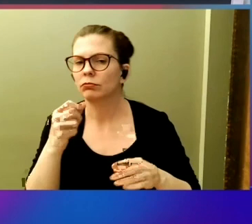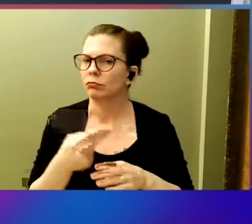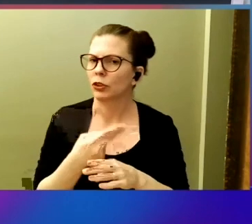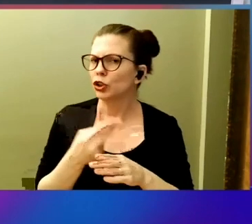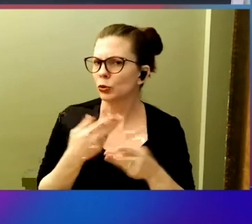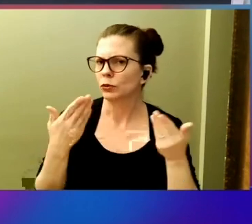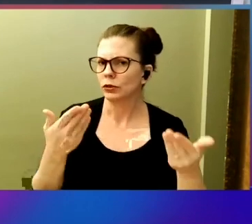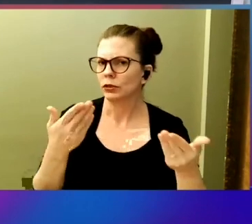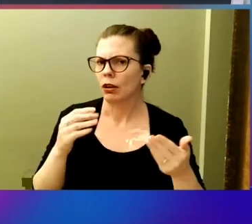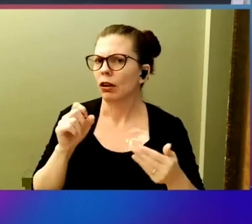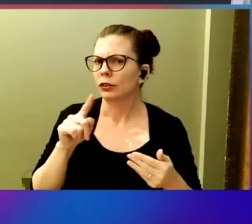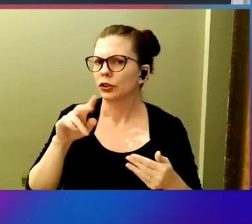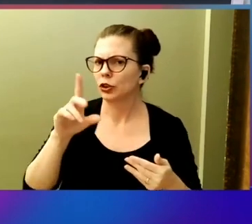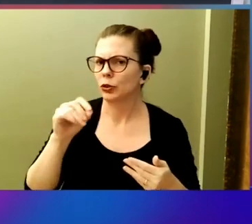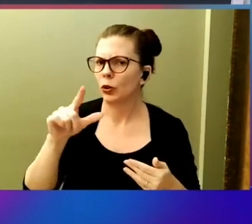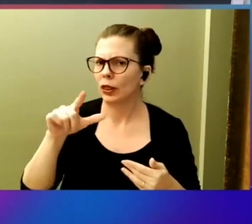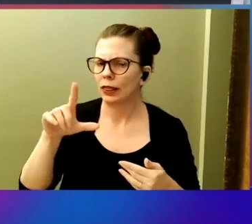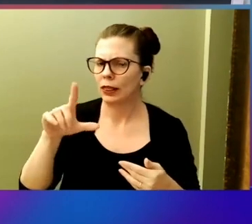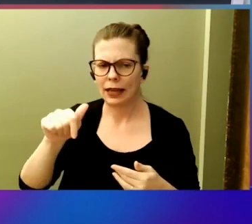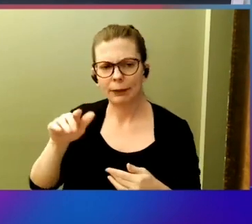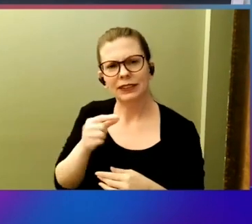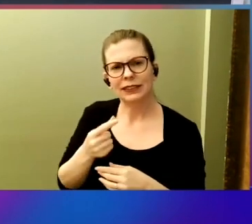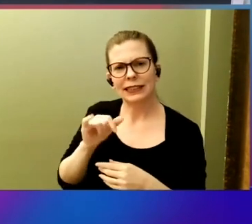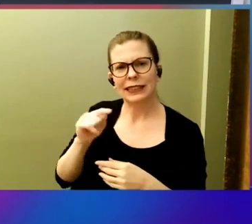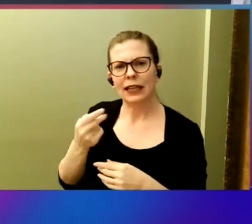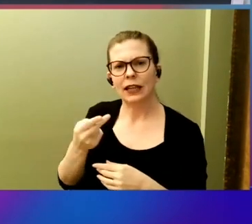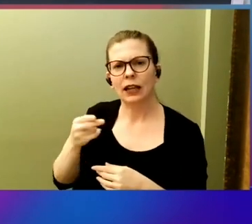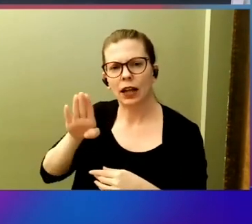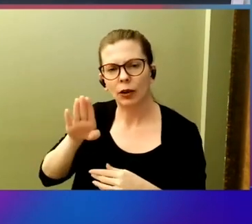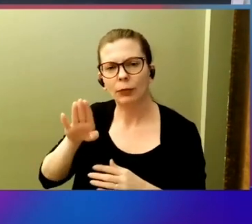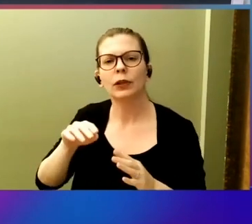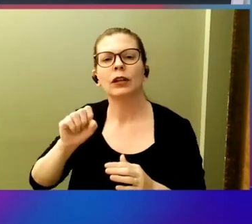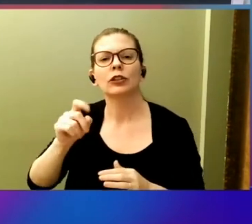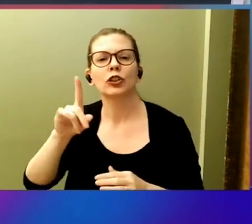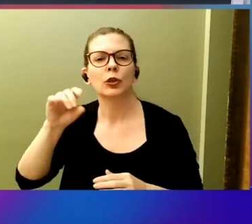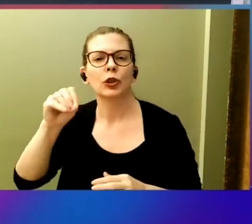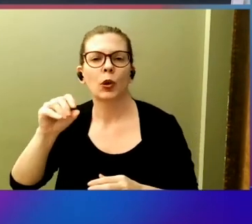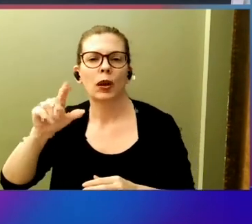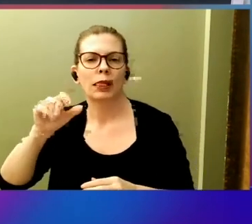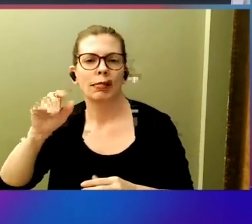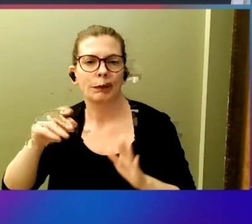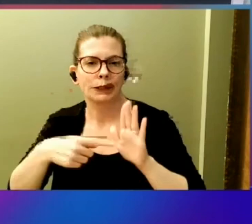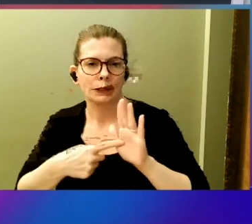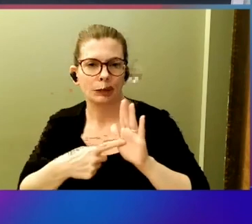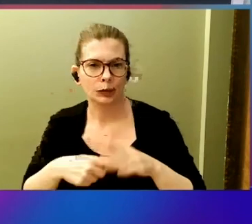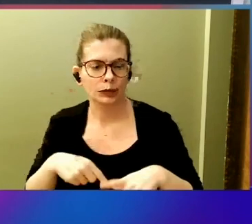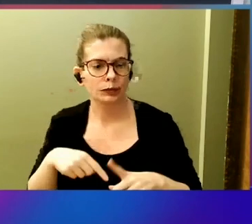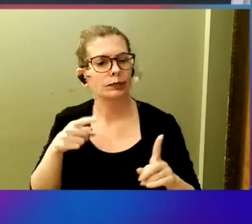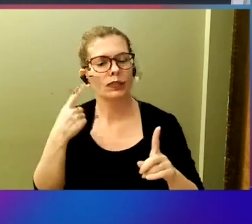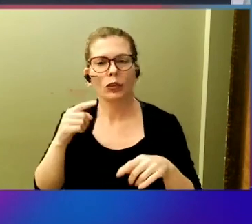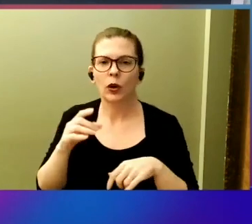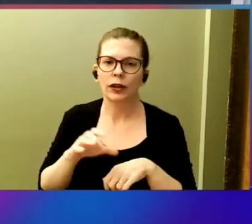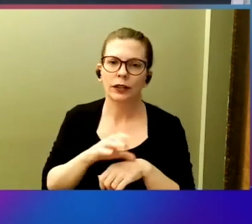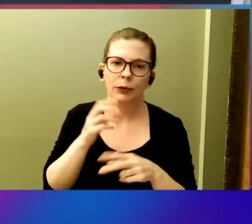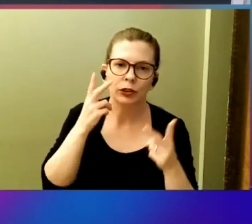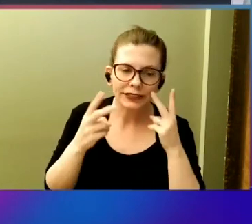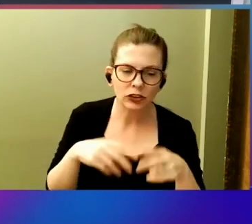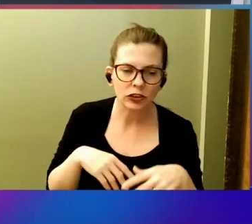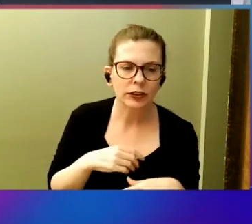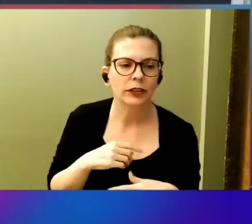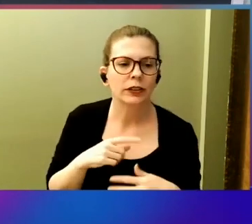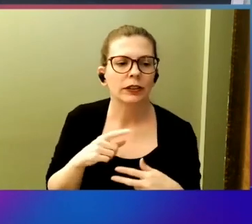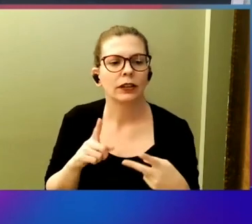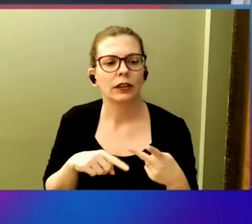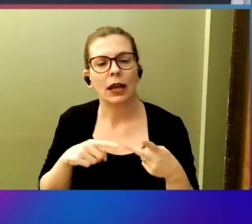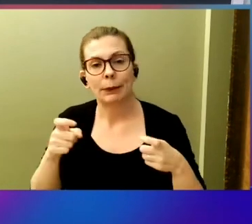is on GitHub Studio Lab examples. Nice. And we have example notebooks, again, for computer vision, for managing custom